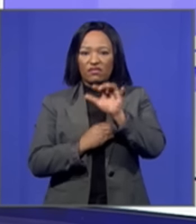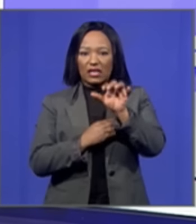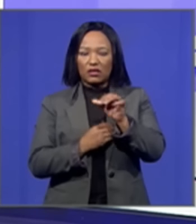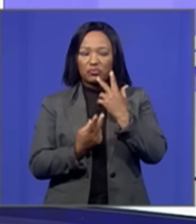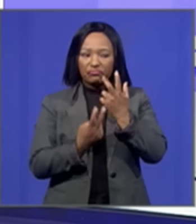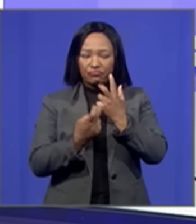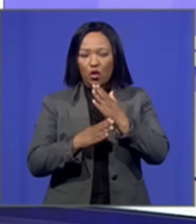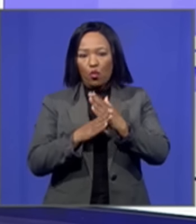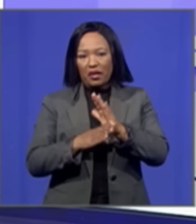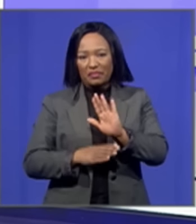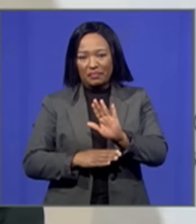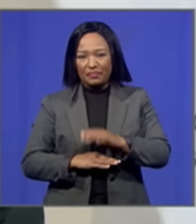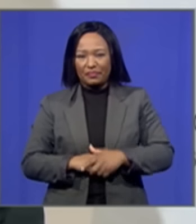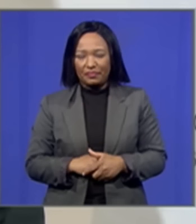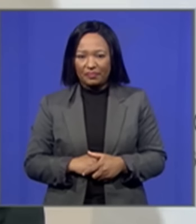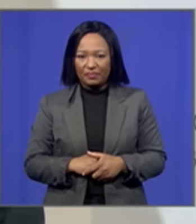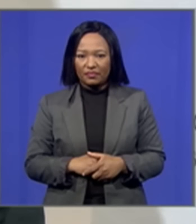tiro.